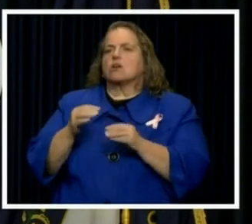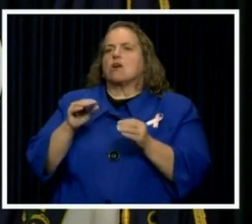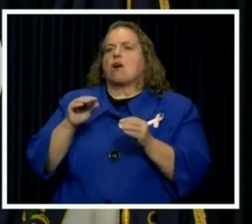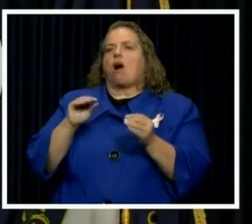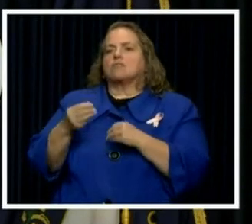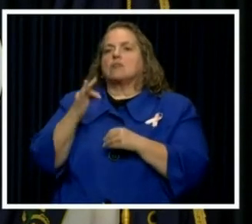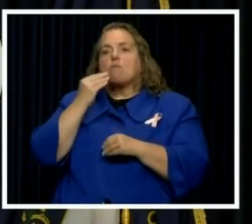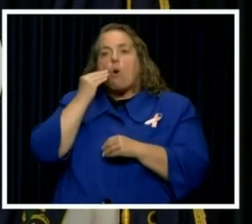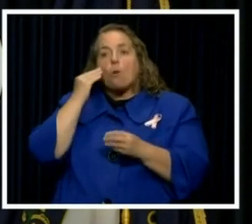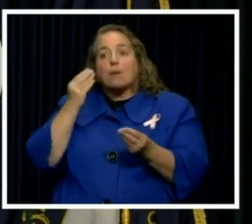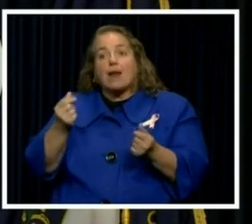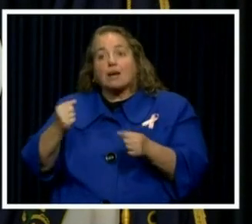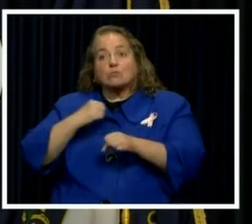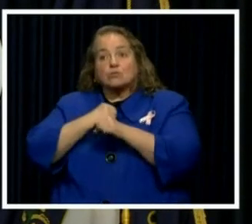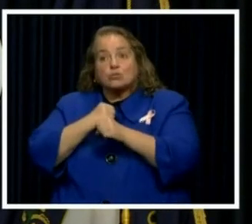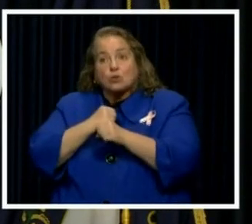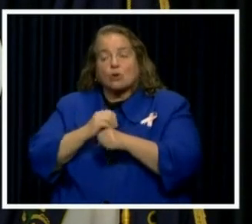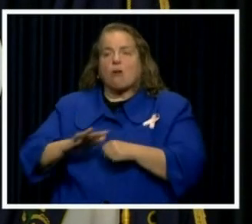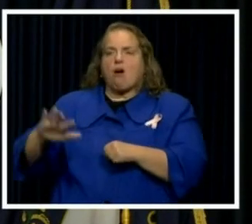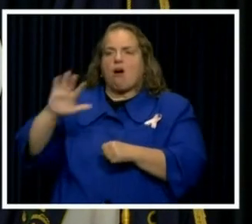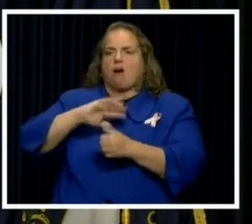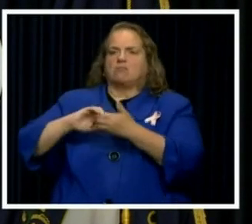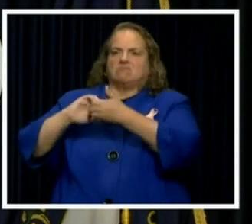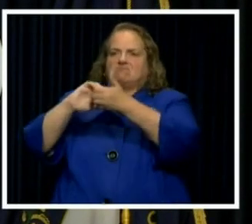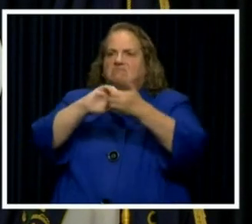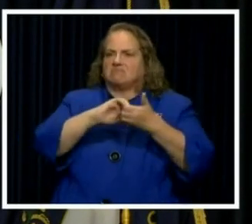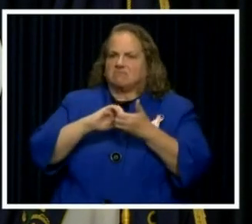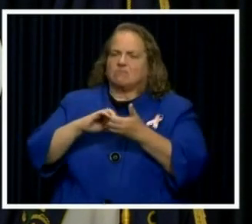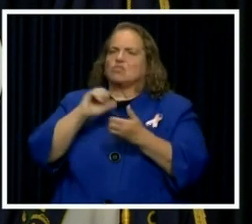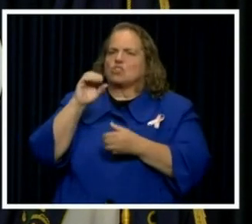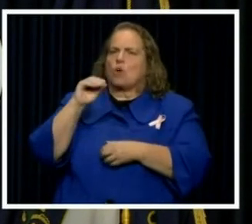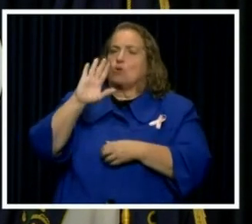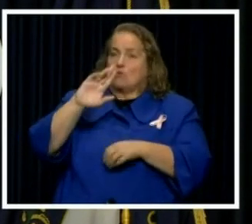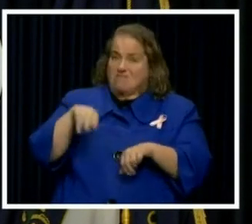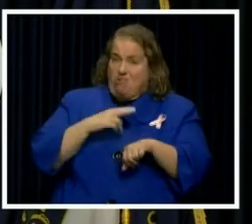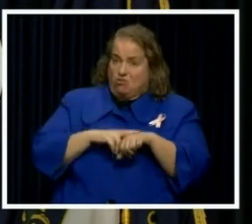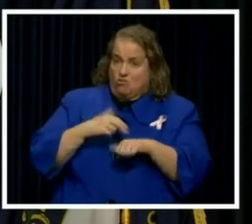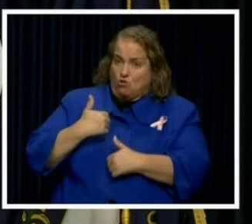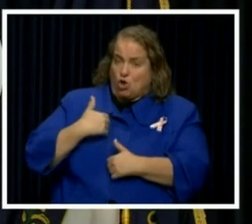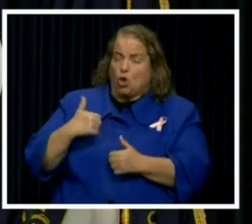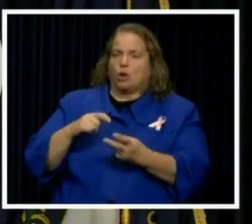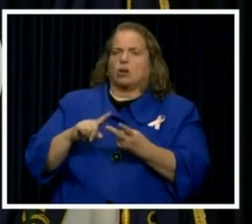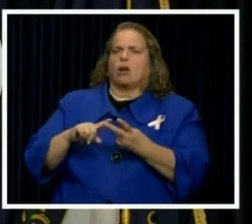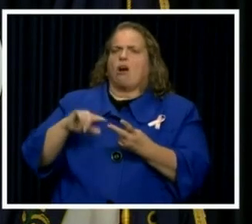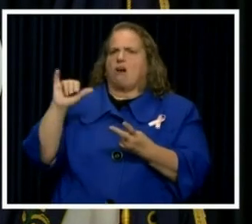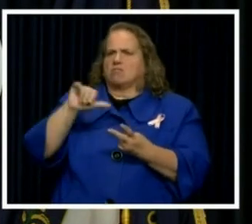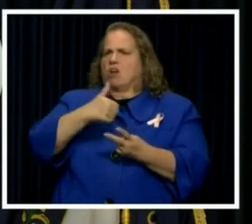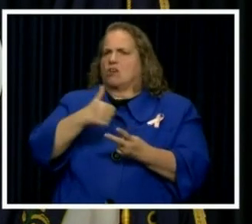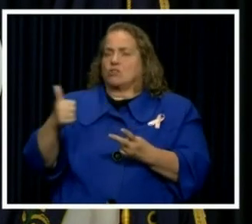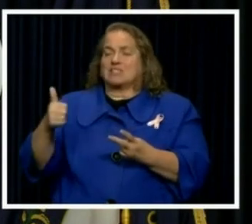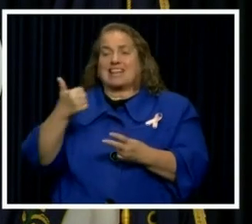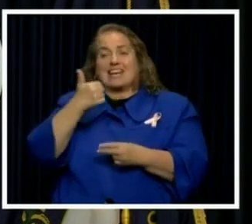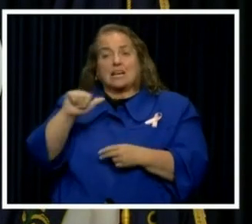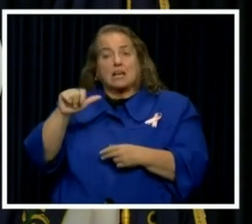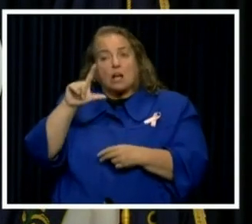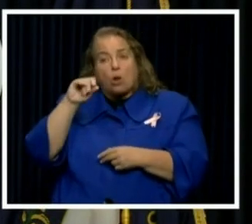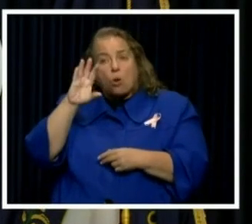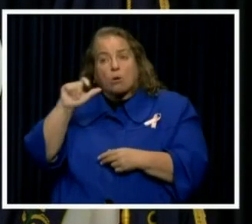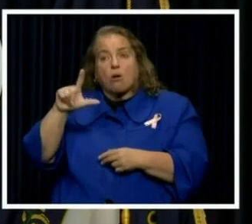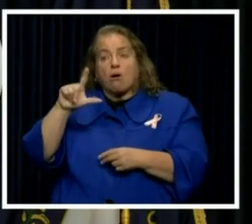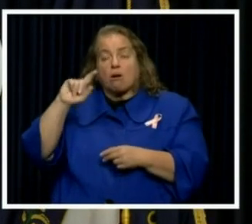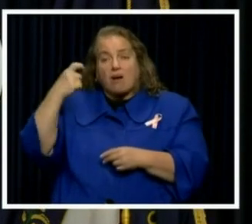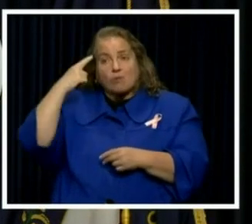Security. So it's more than just your National Guard stepping out on it. But also, if any local government